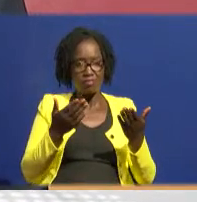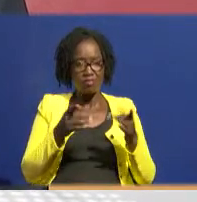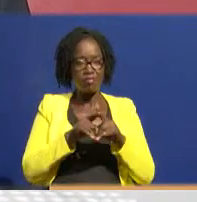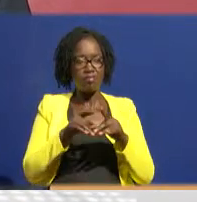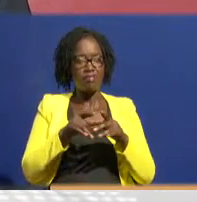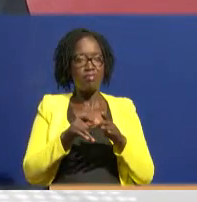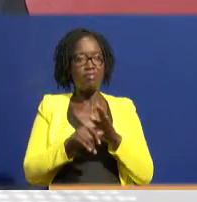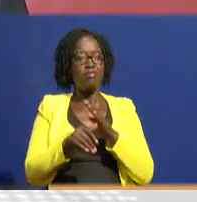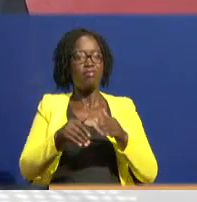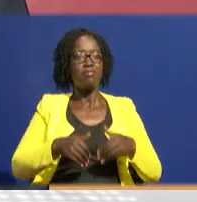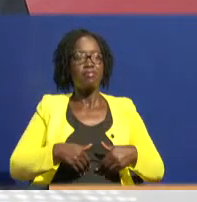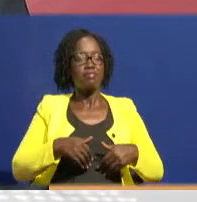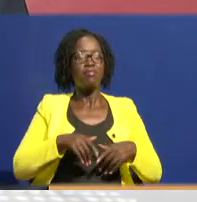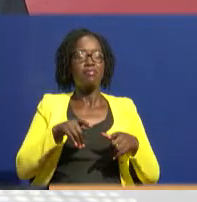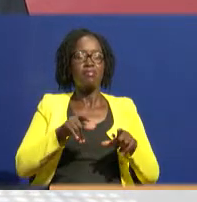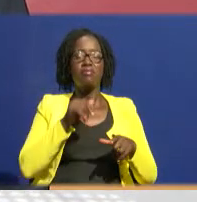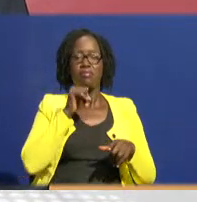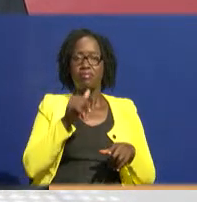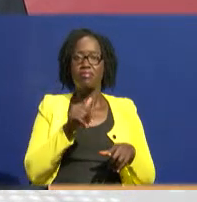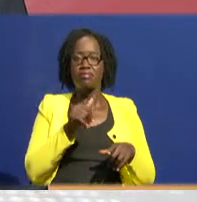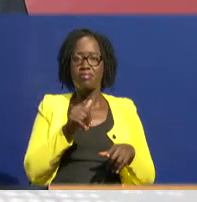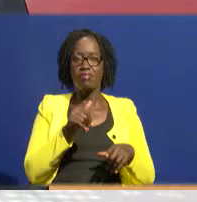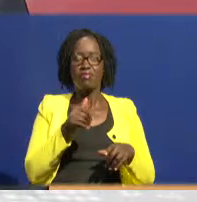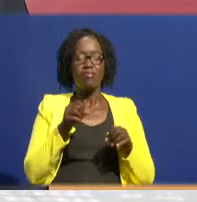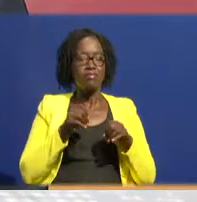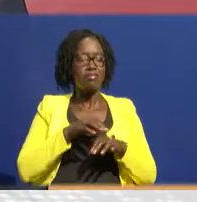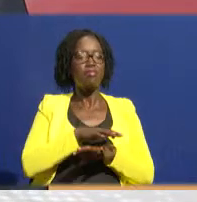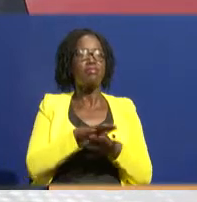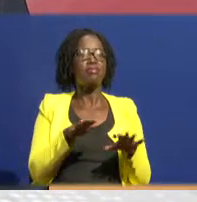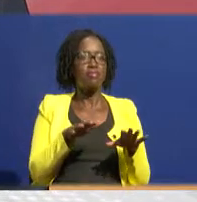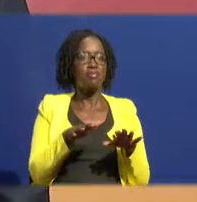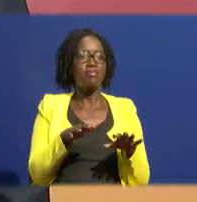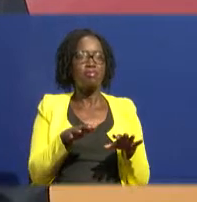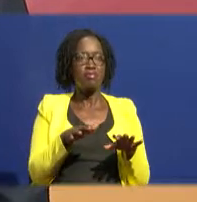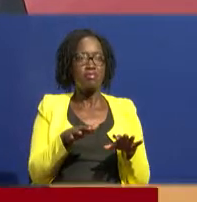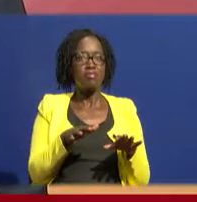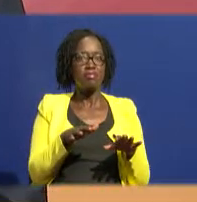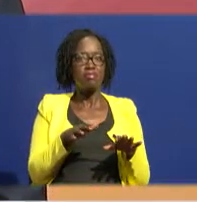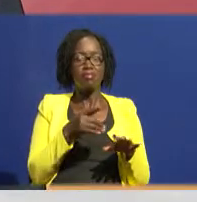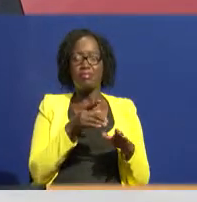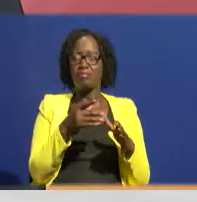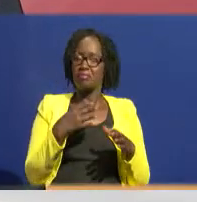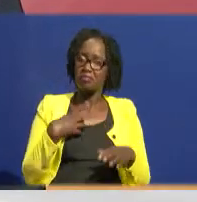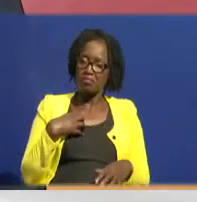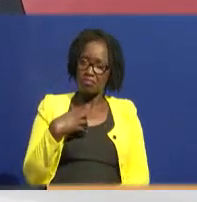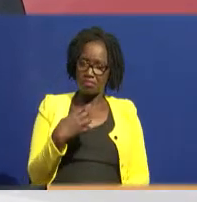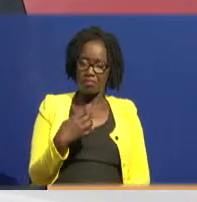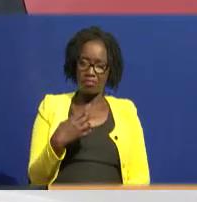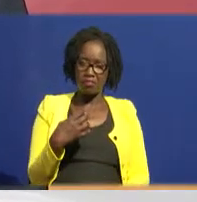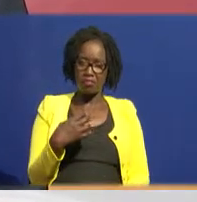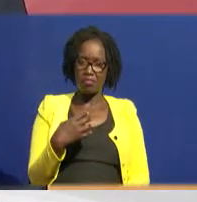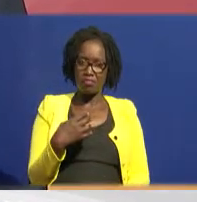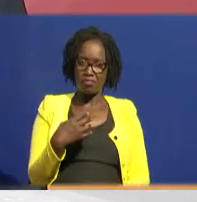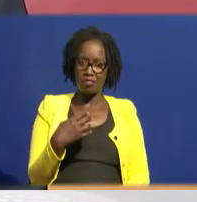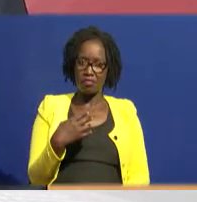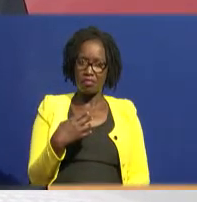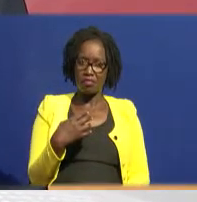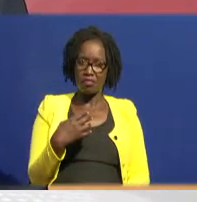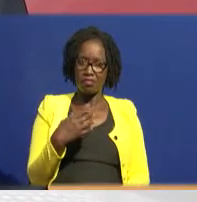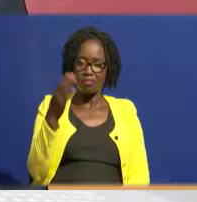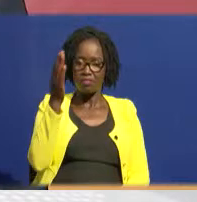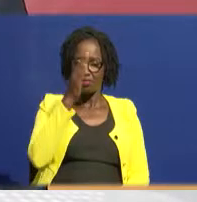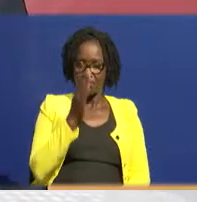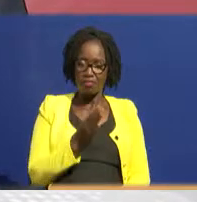under youth, let not them be influenced by those who have money and titles, because this will